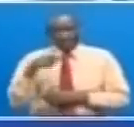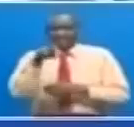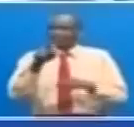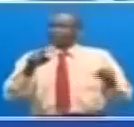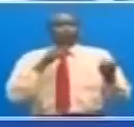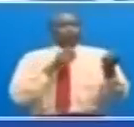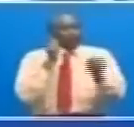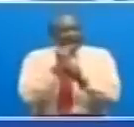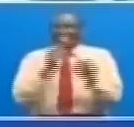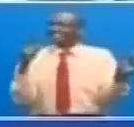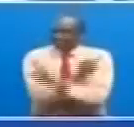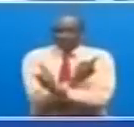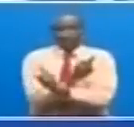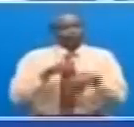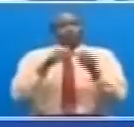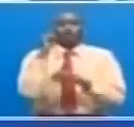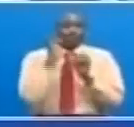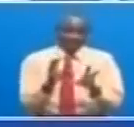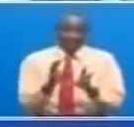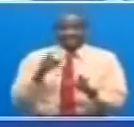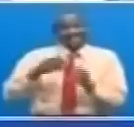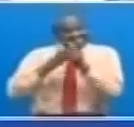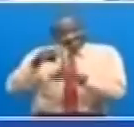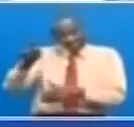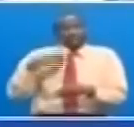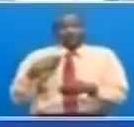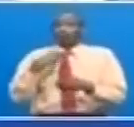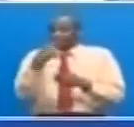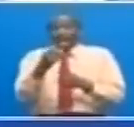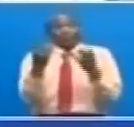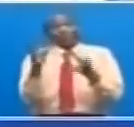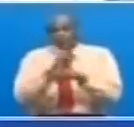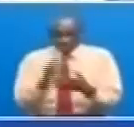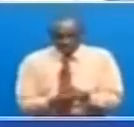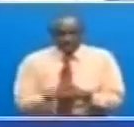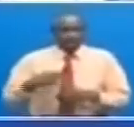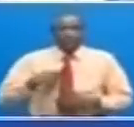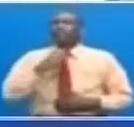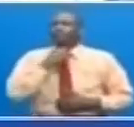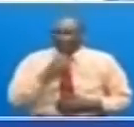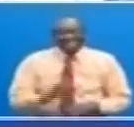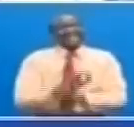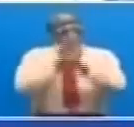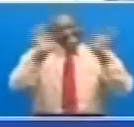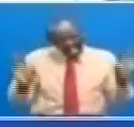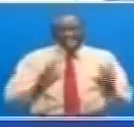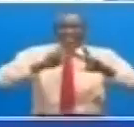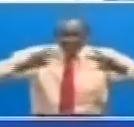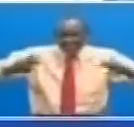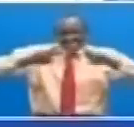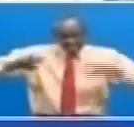to the law. Residents are asking for leaders to be accountable. We want a clear-cut investigation into this